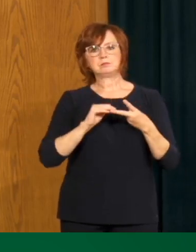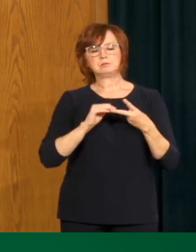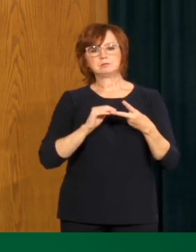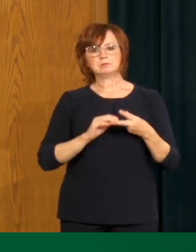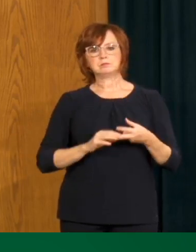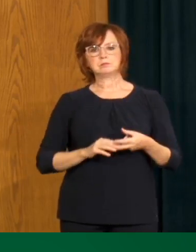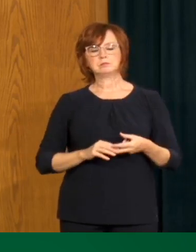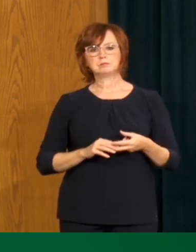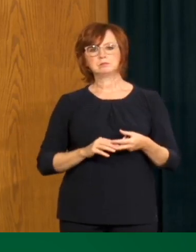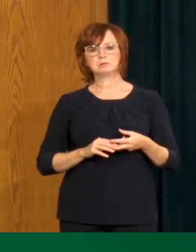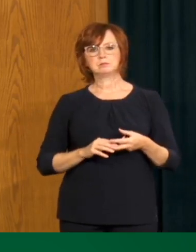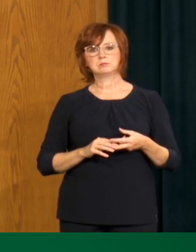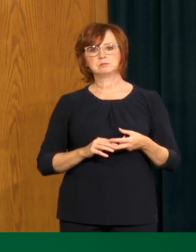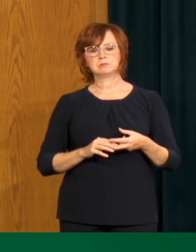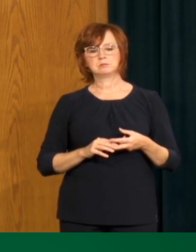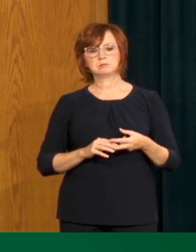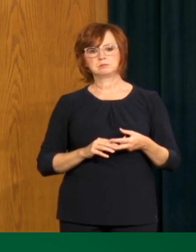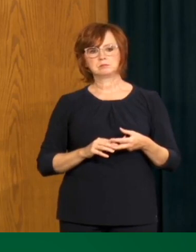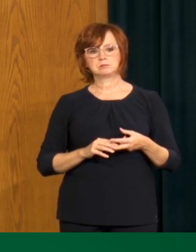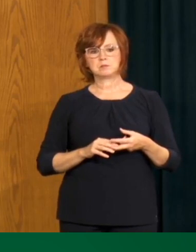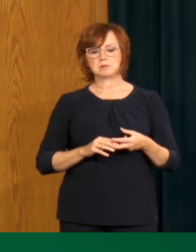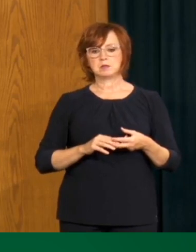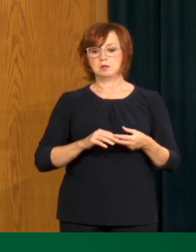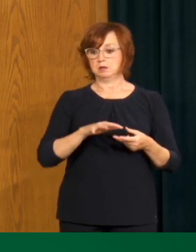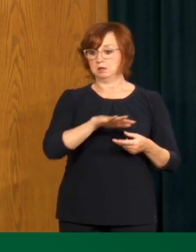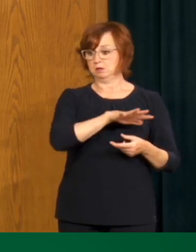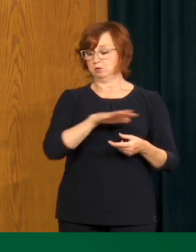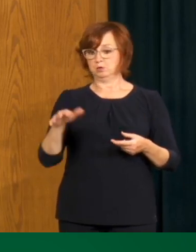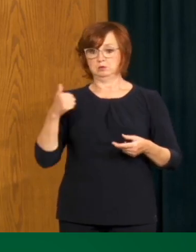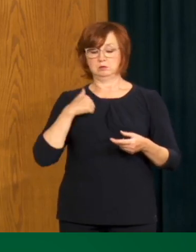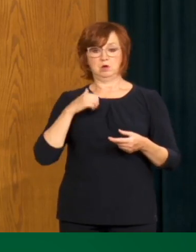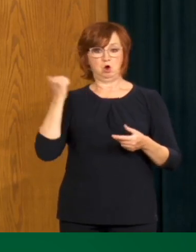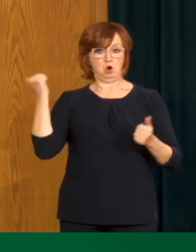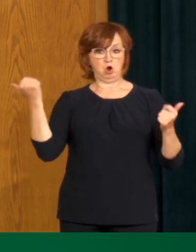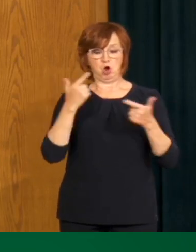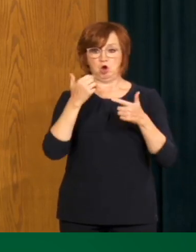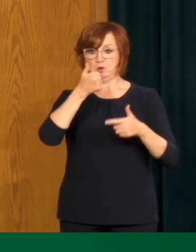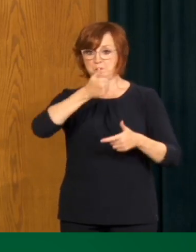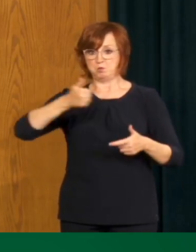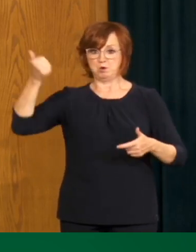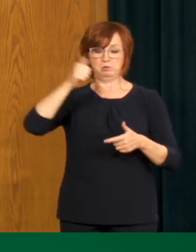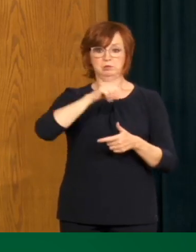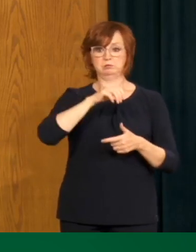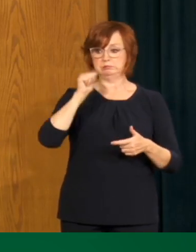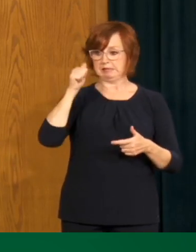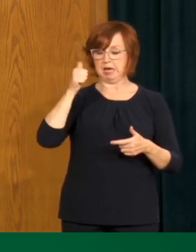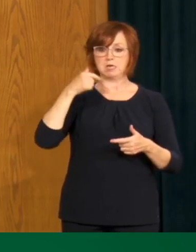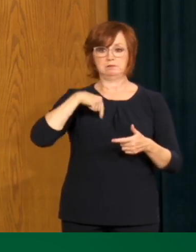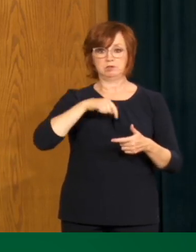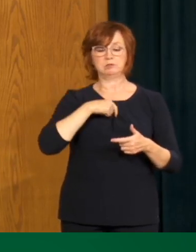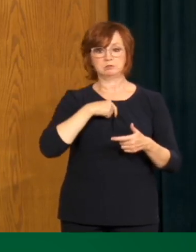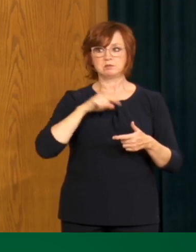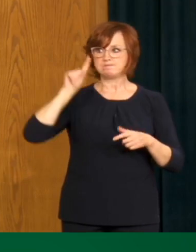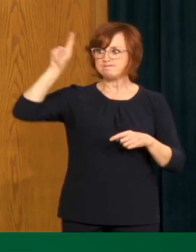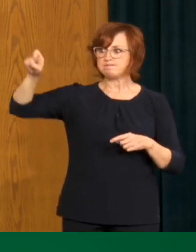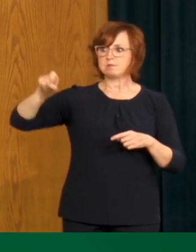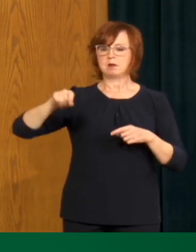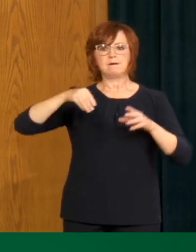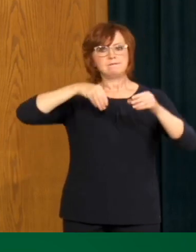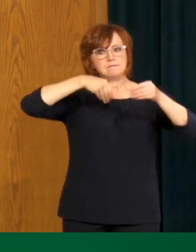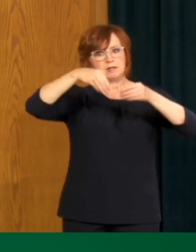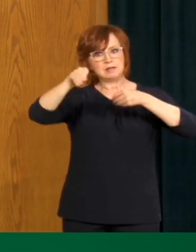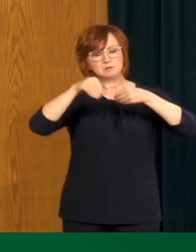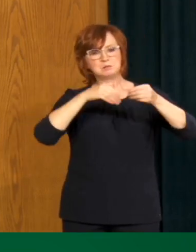further flexibility on all 7 of the points that the federal government has put forward. There needs to be provincial flexibility, understanding the